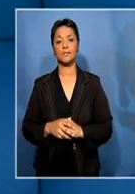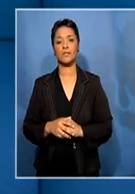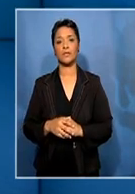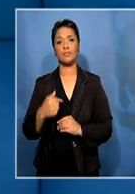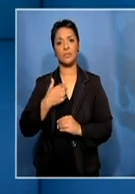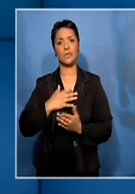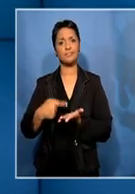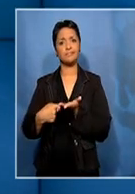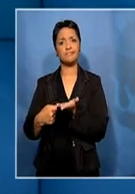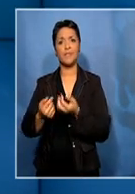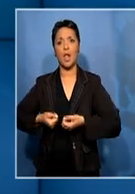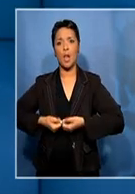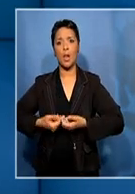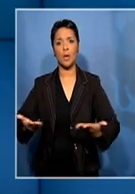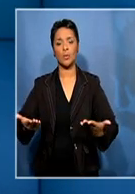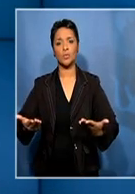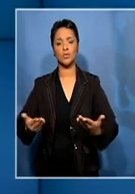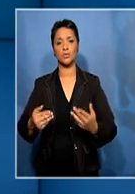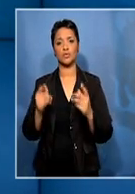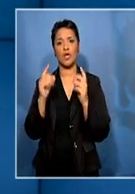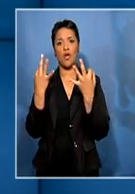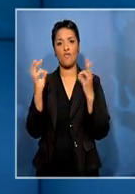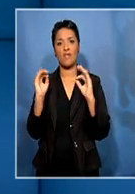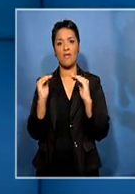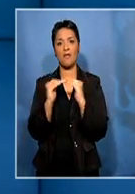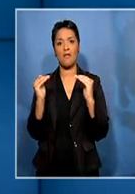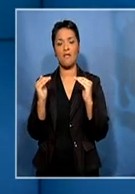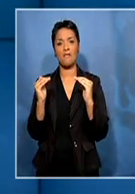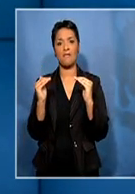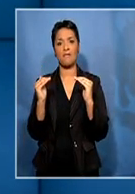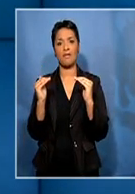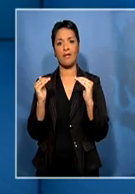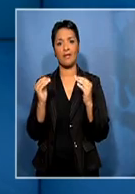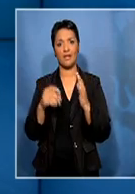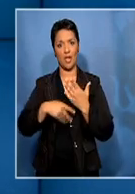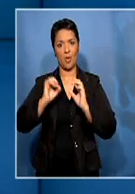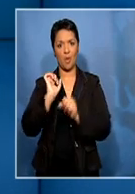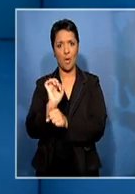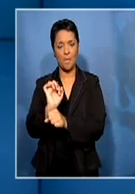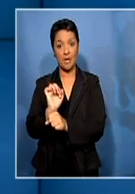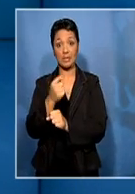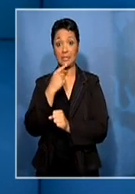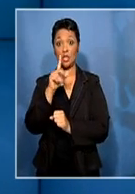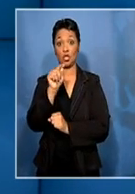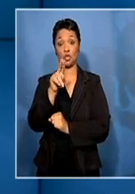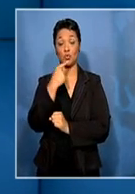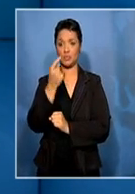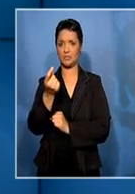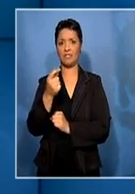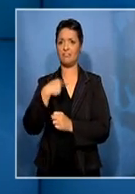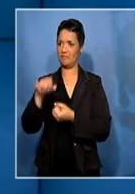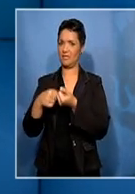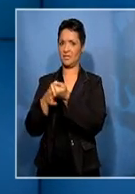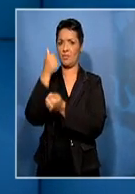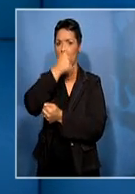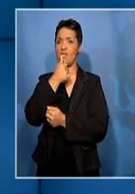talk a little bit about the actual launch, where Archbishop Tutu said he doesn't support a homophobic God and that churches must come on board